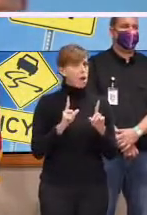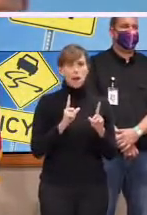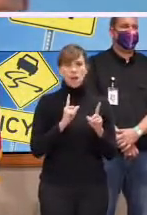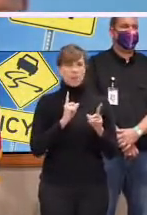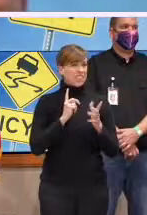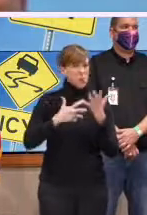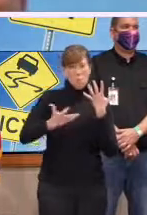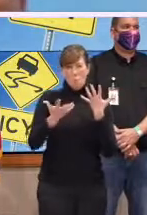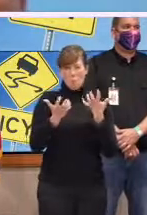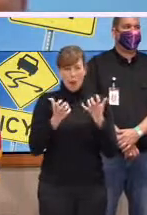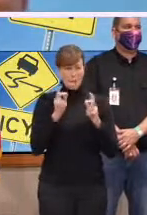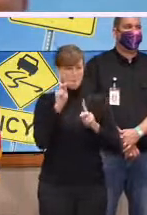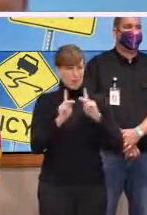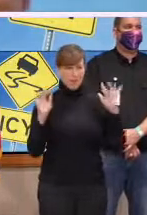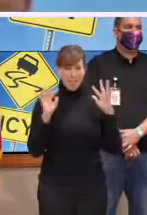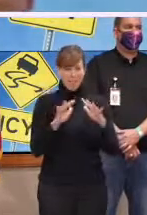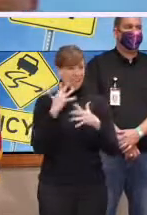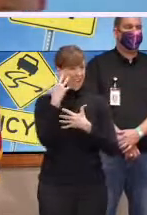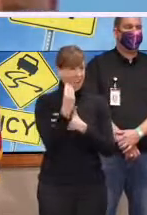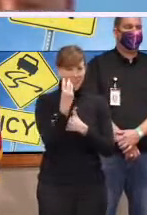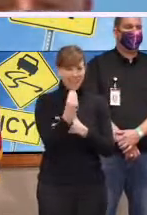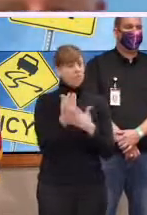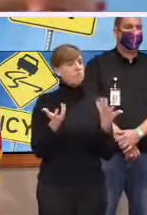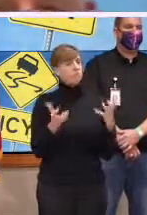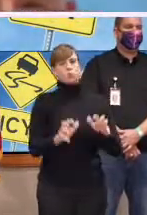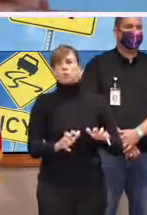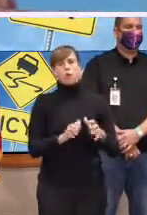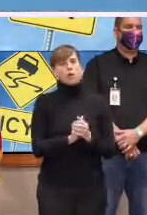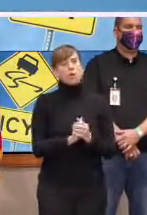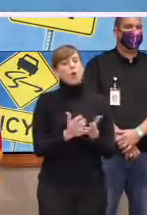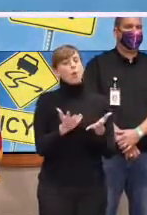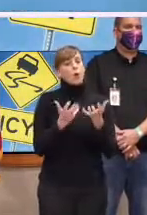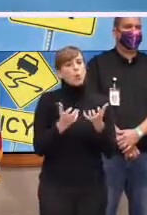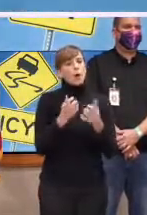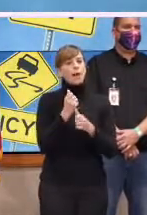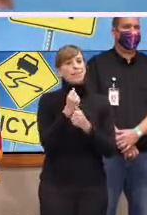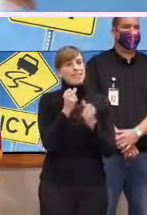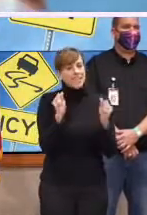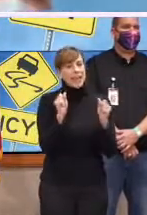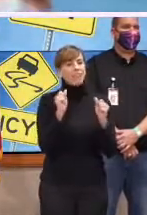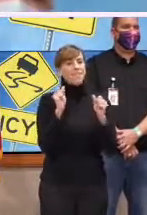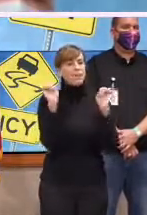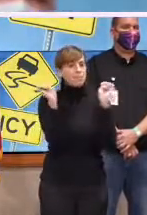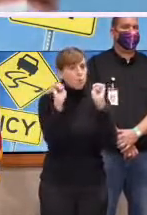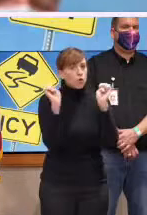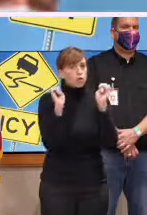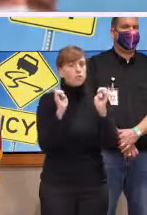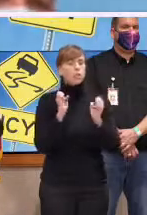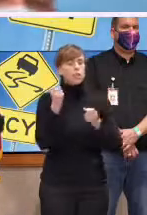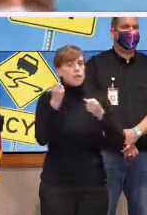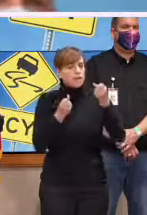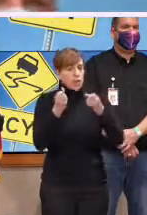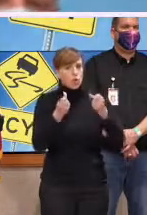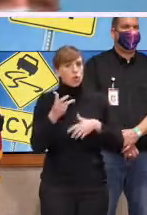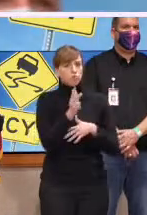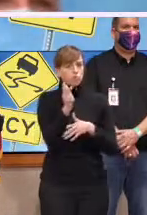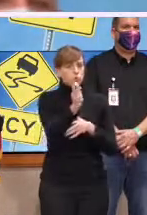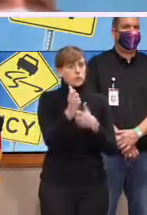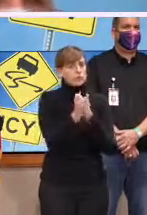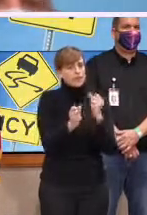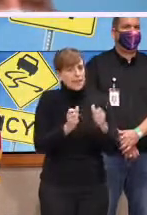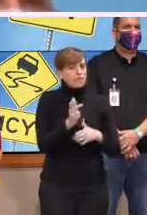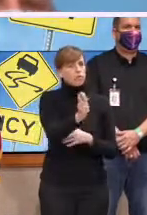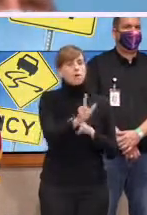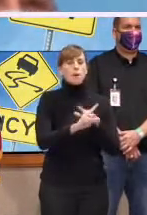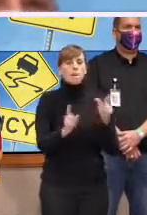making precautions to try to escort ambulances, try and make it safe for them. But it's very probable that our roads are going to be